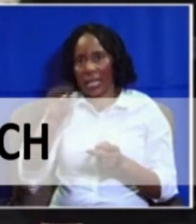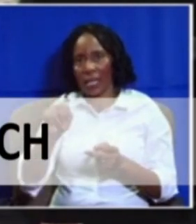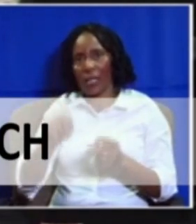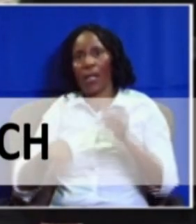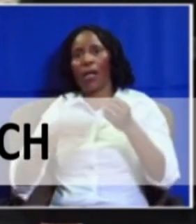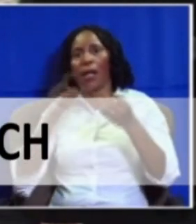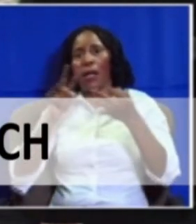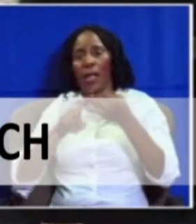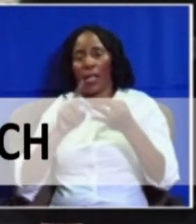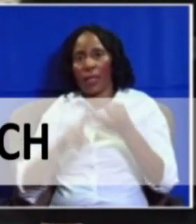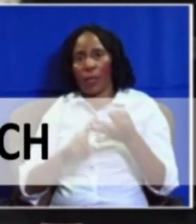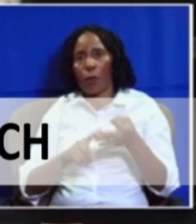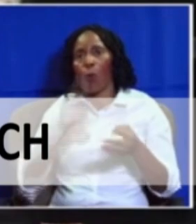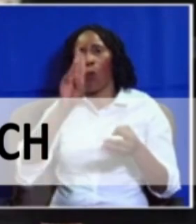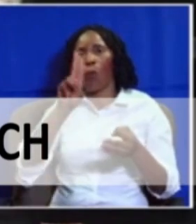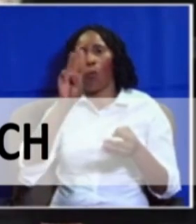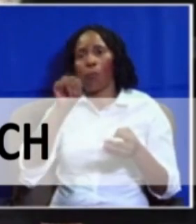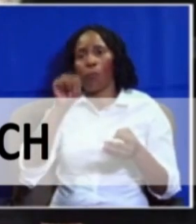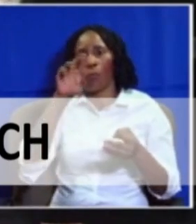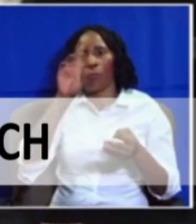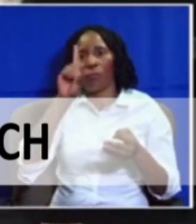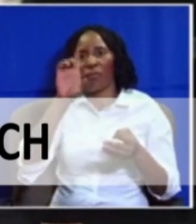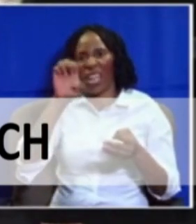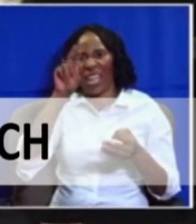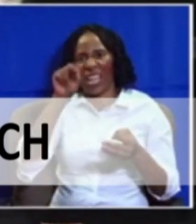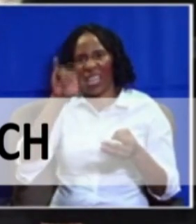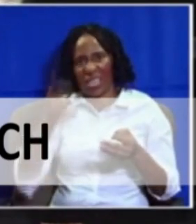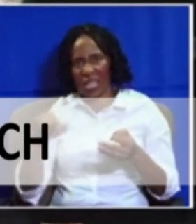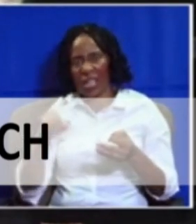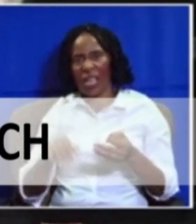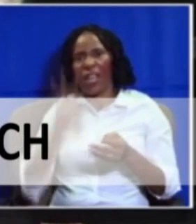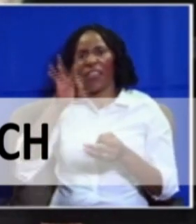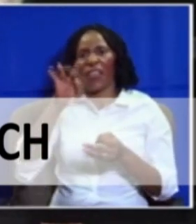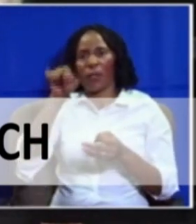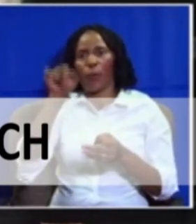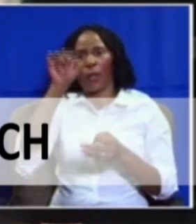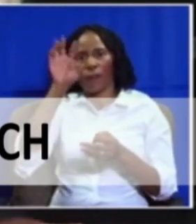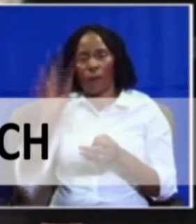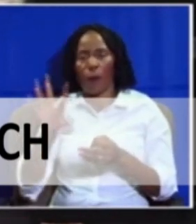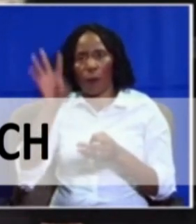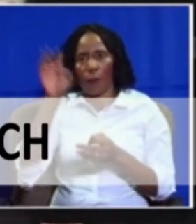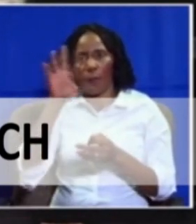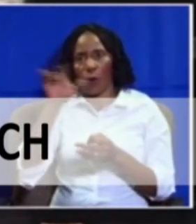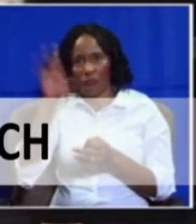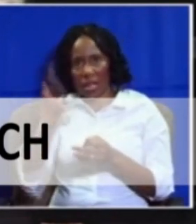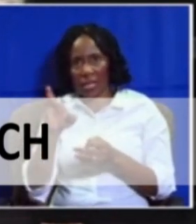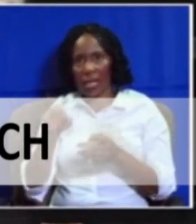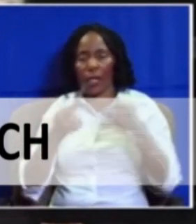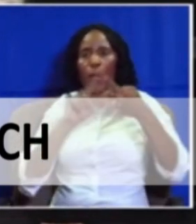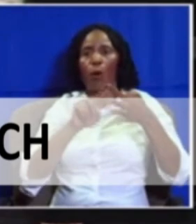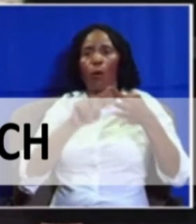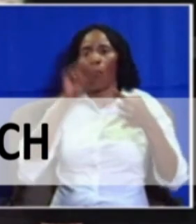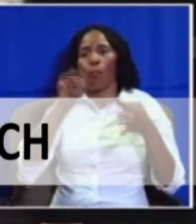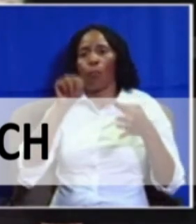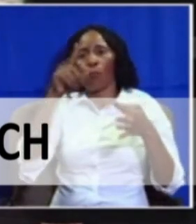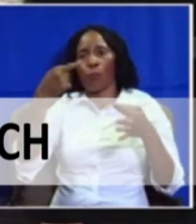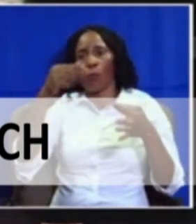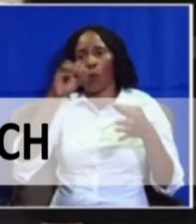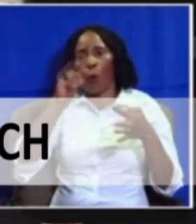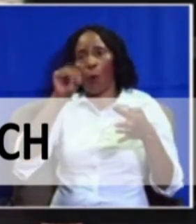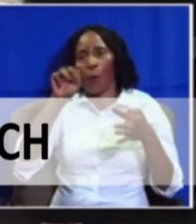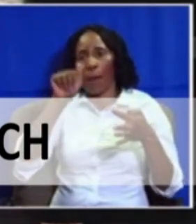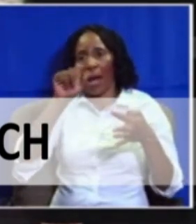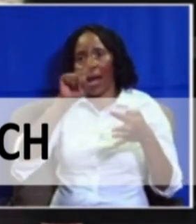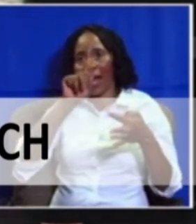is allocated 813 million for the Lower Umkomazi water supply chain scheme. I'm pleased